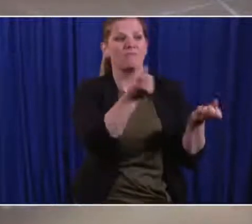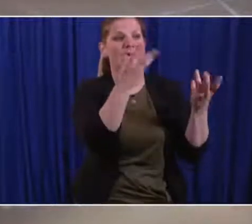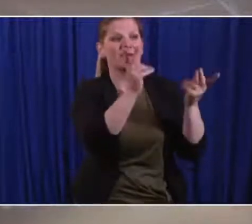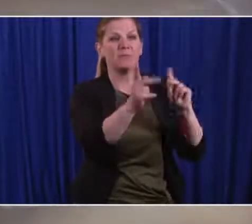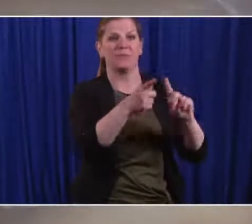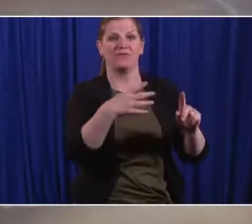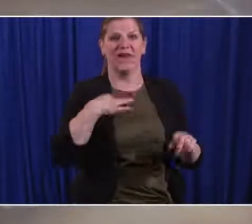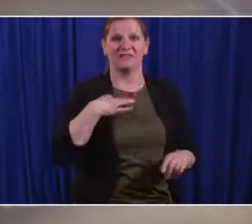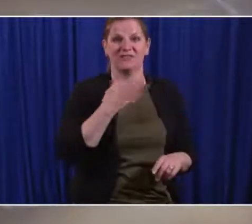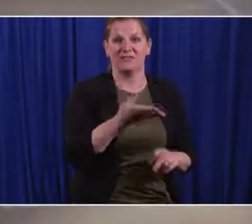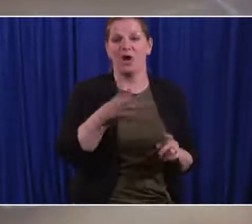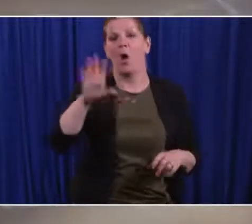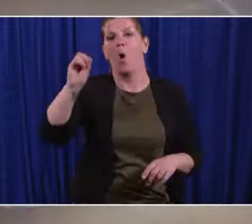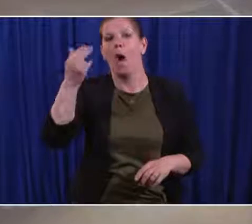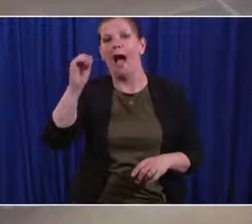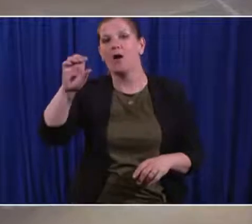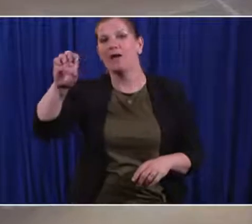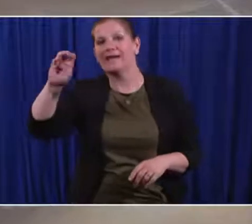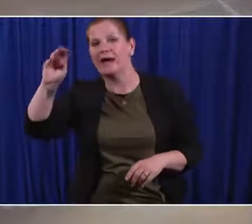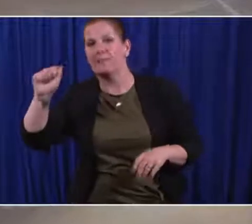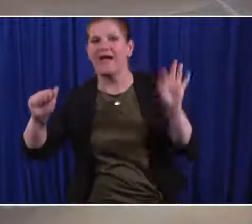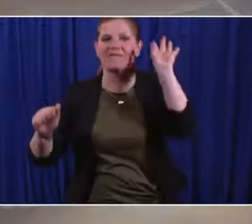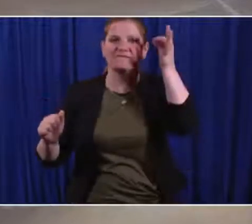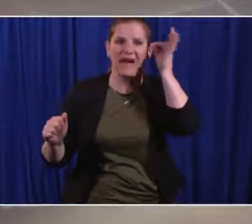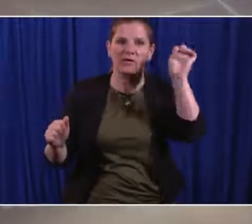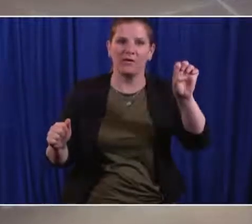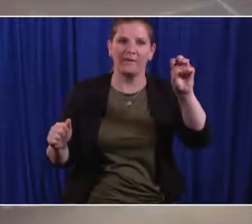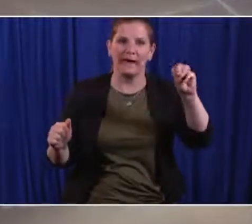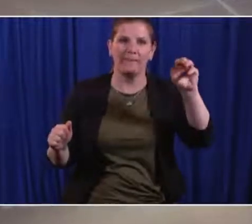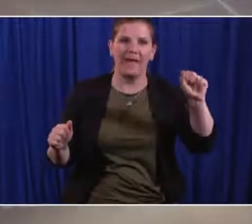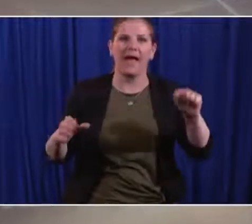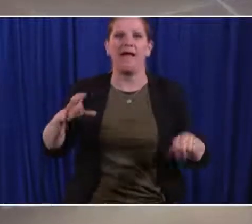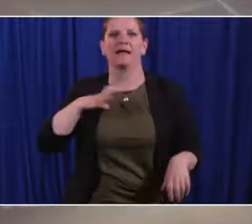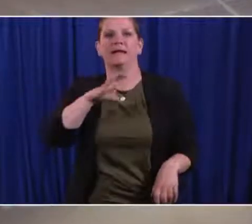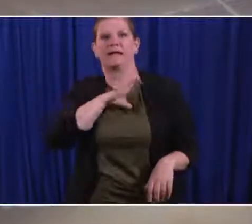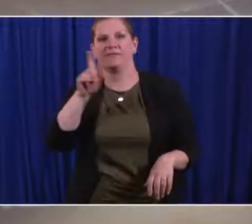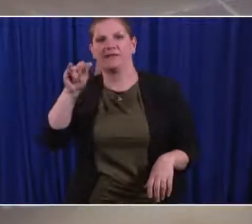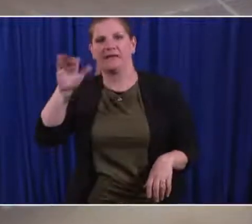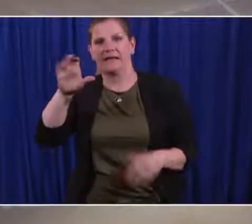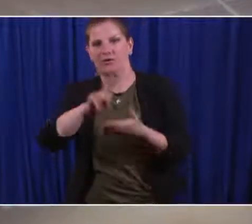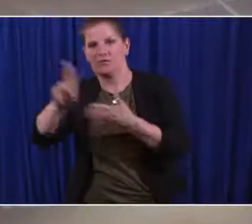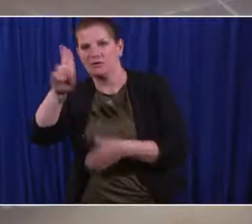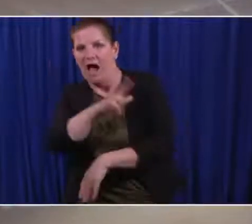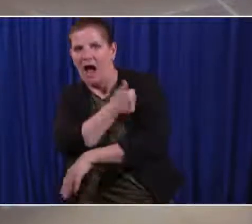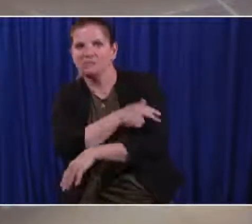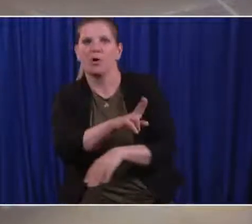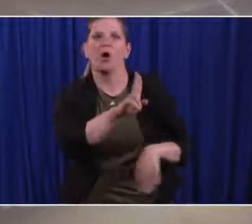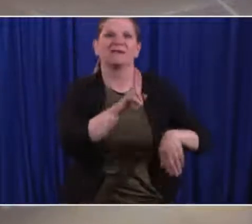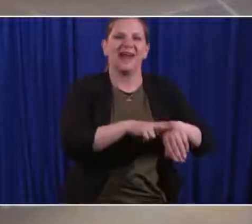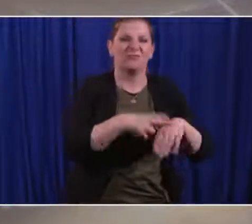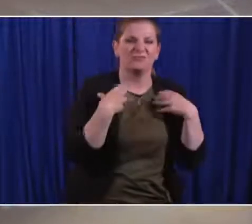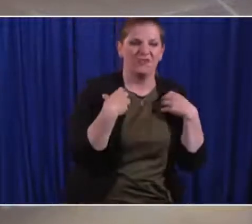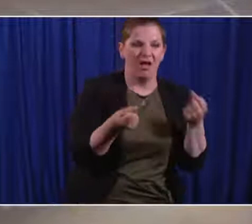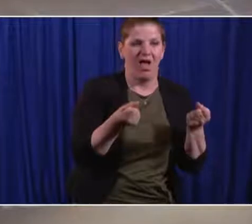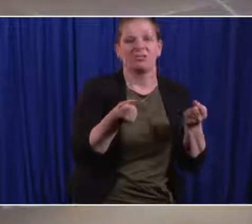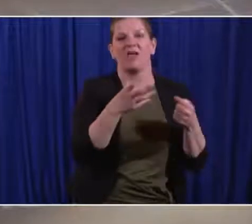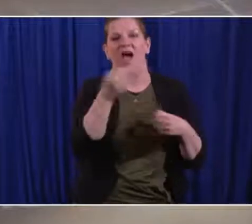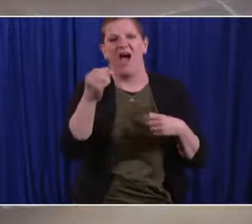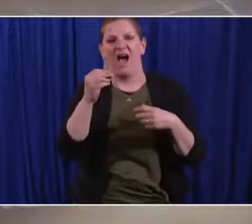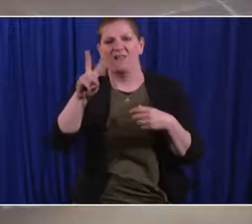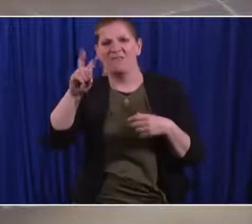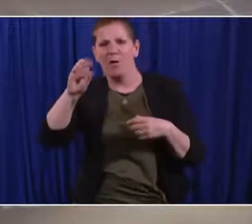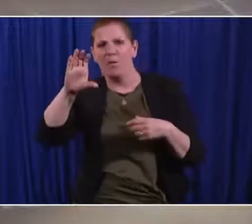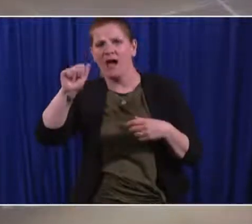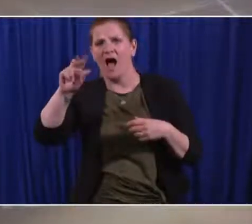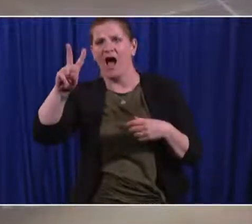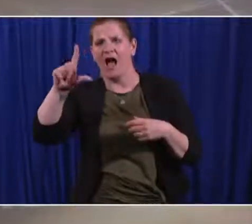Ohio EMA, the Federal EMA, Cleveland Clinic, University Hospital, Metro Health, and Vocal Link, so many others. It's so